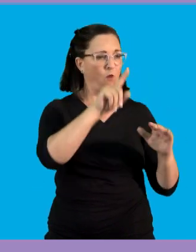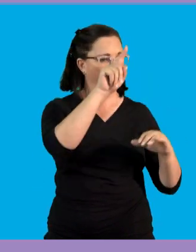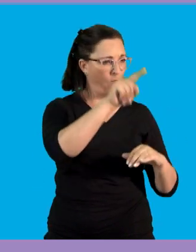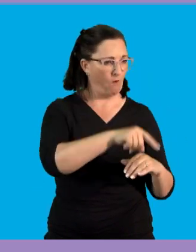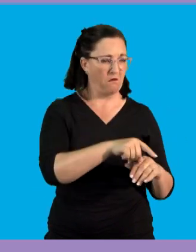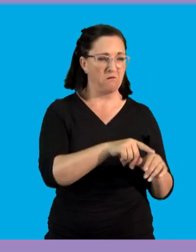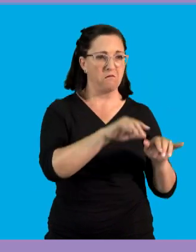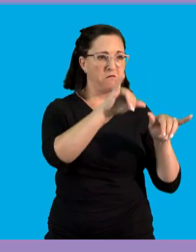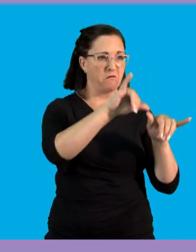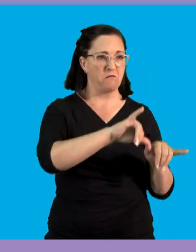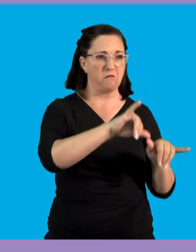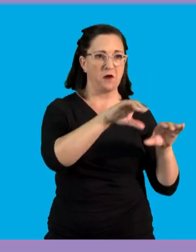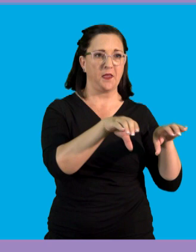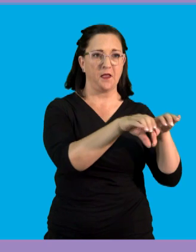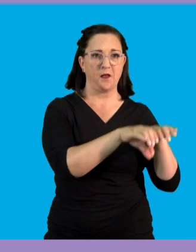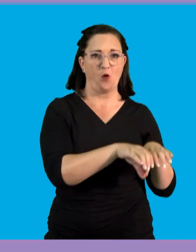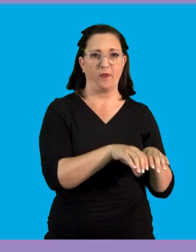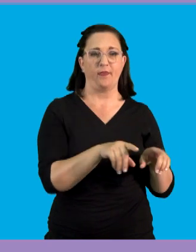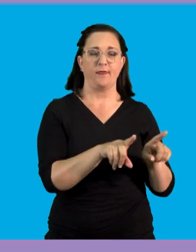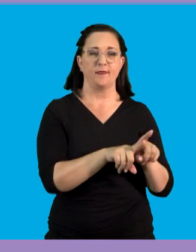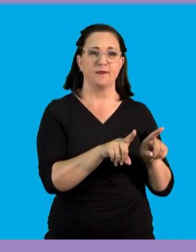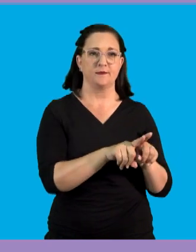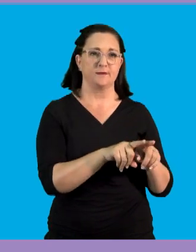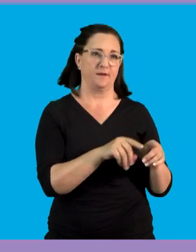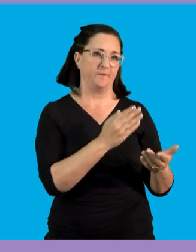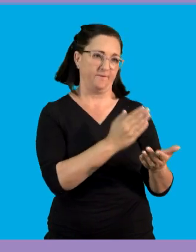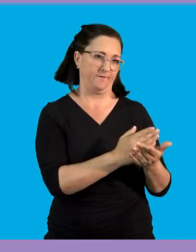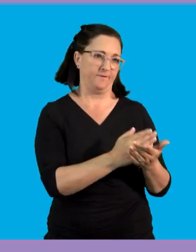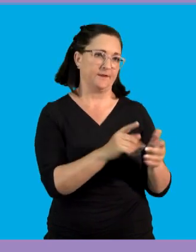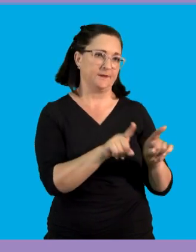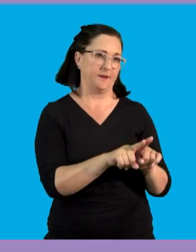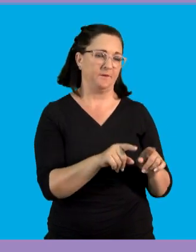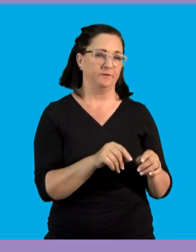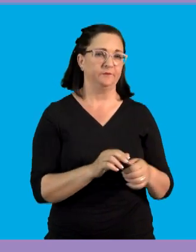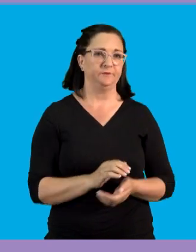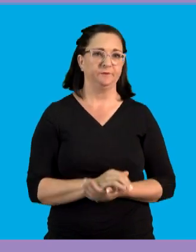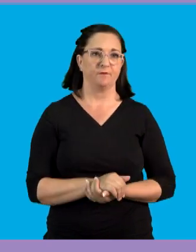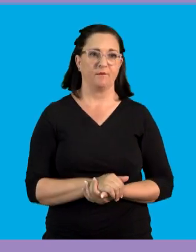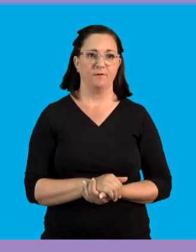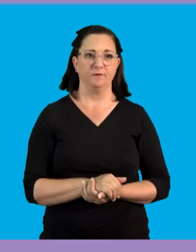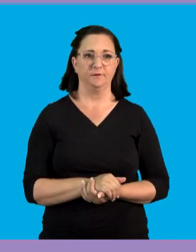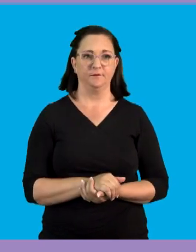of them are equal to the same thing.